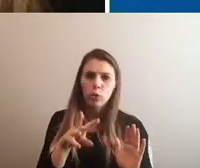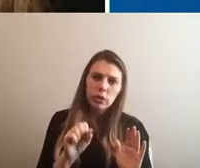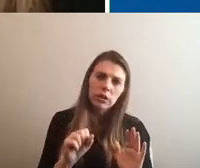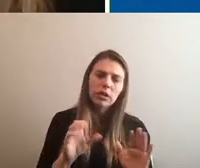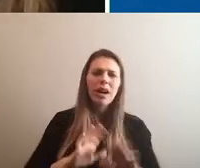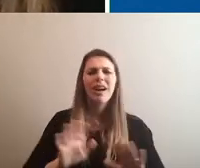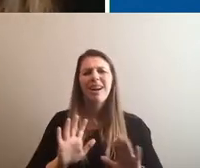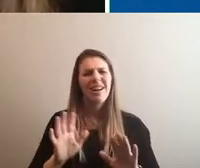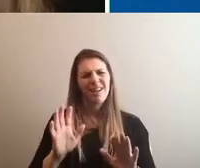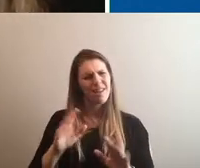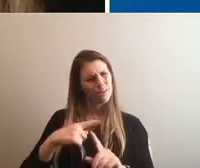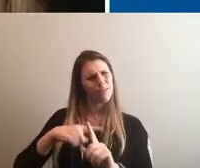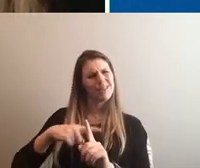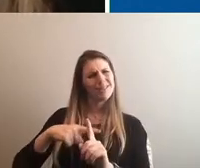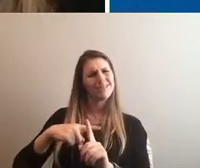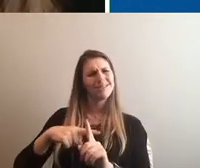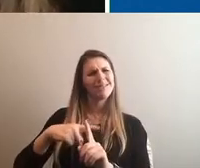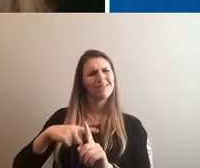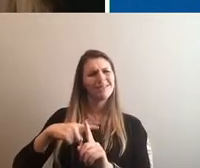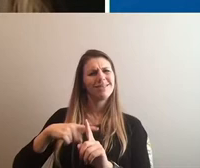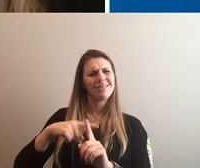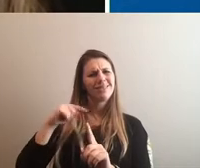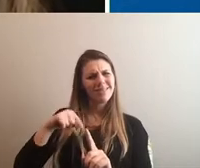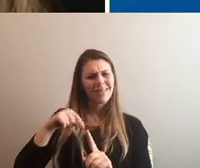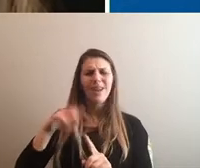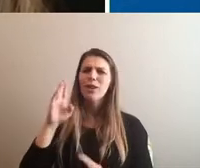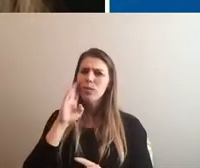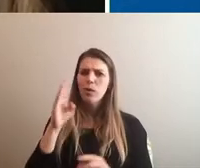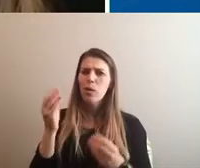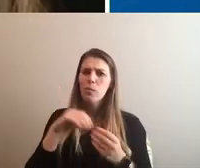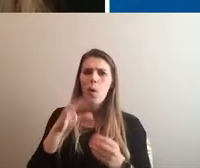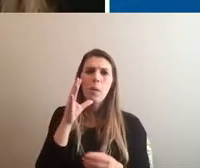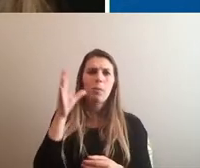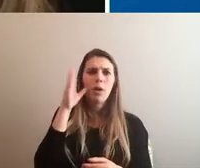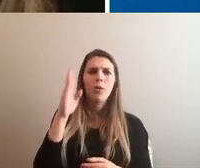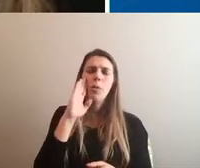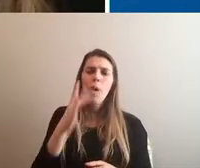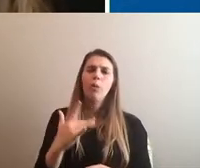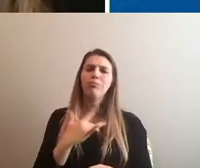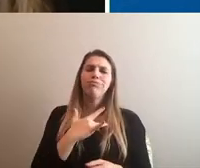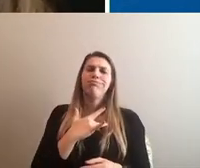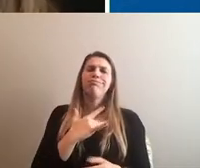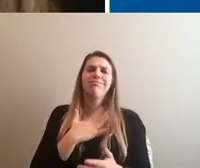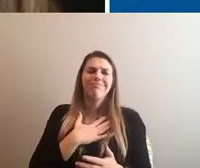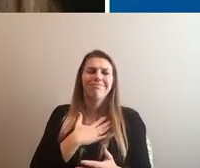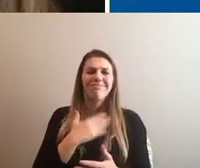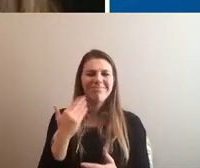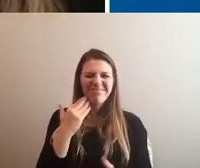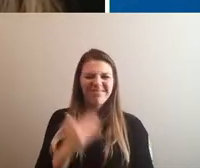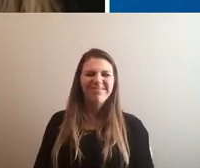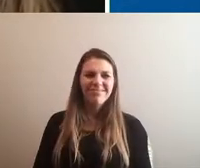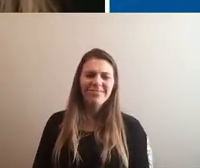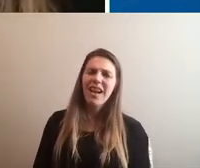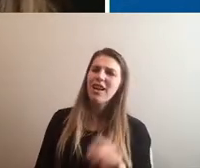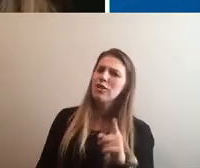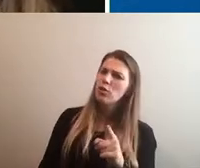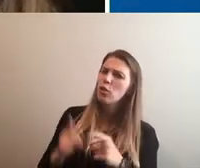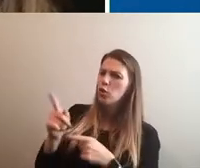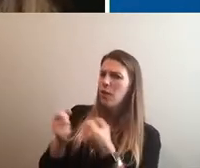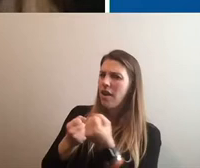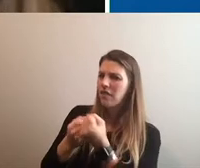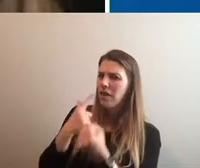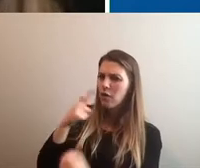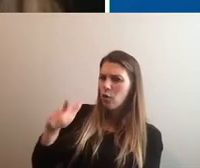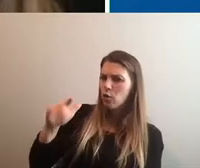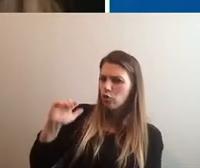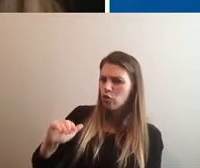news positive, I think so many more parents will be touched in a better way. How do you advocate for your child in the